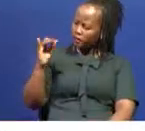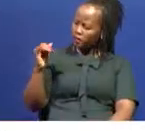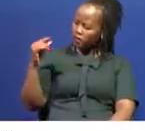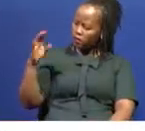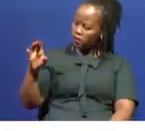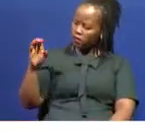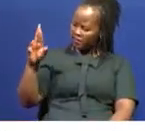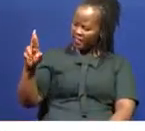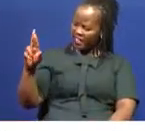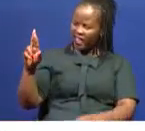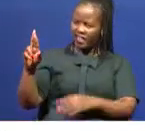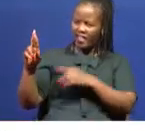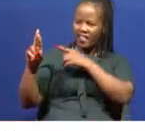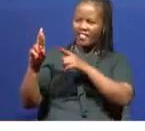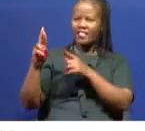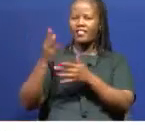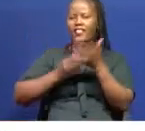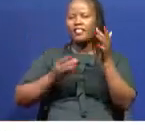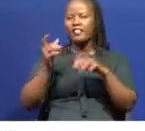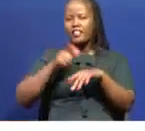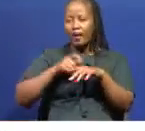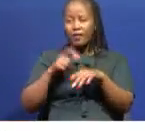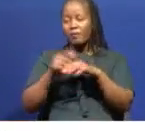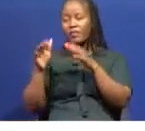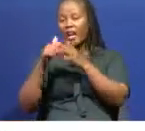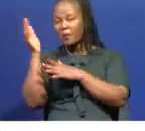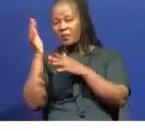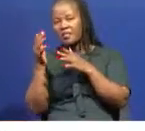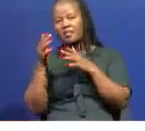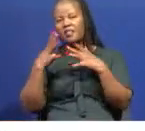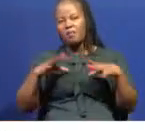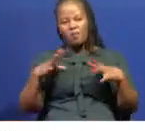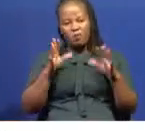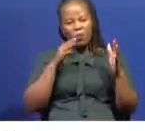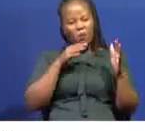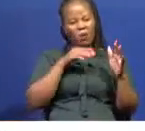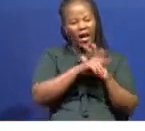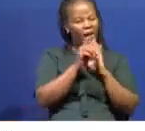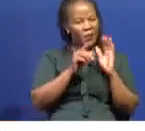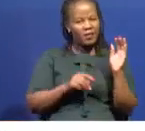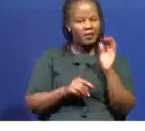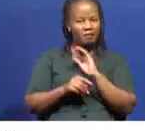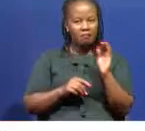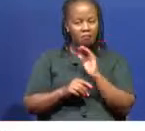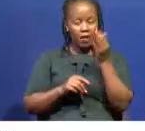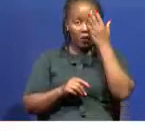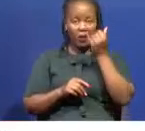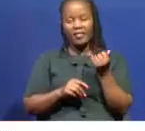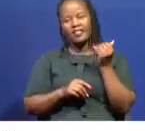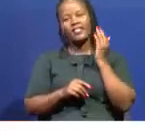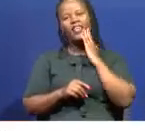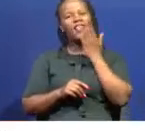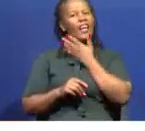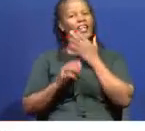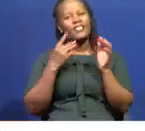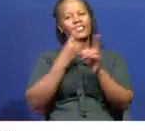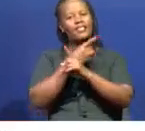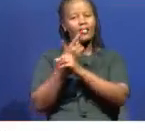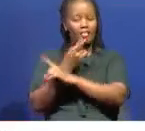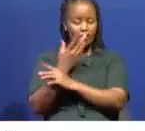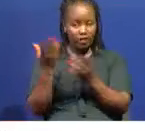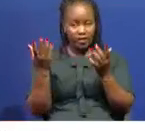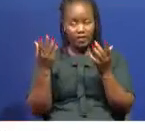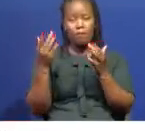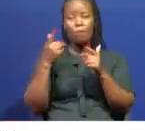like sometimes he was not even allowed to get into the clubhouses because he was colored. When he got to the parking of